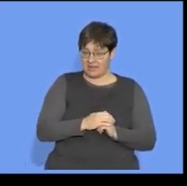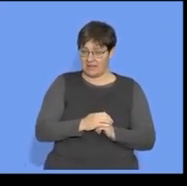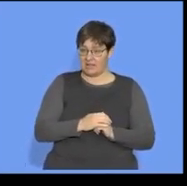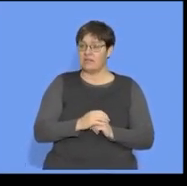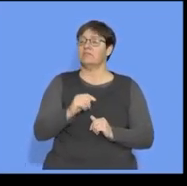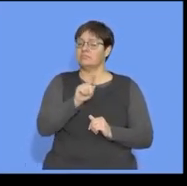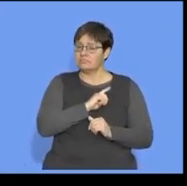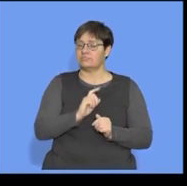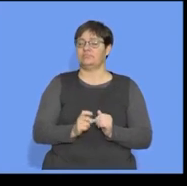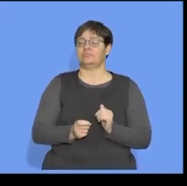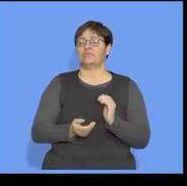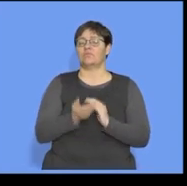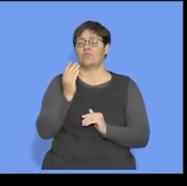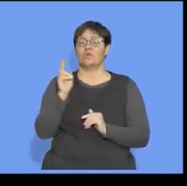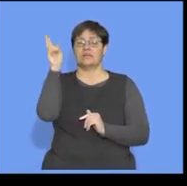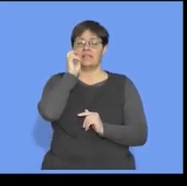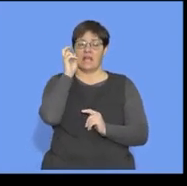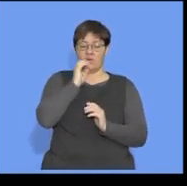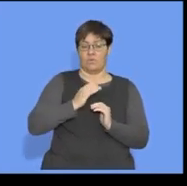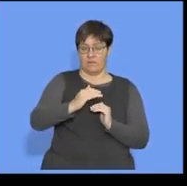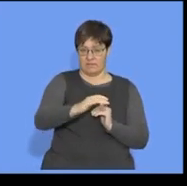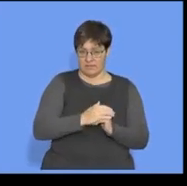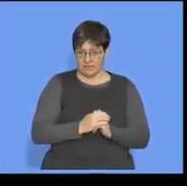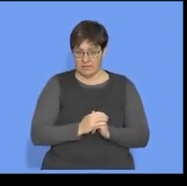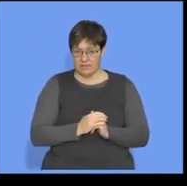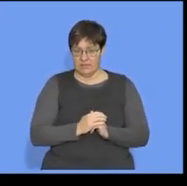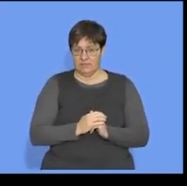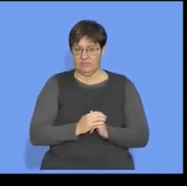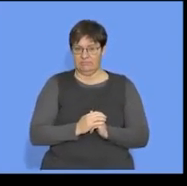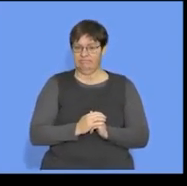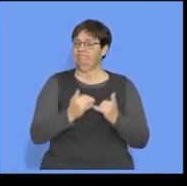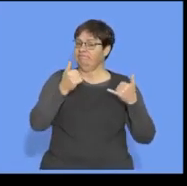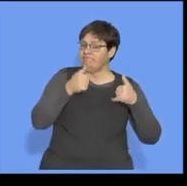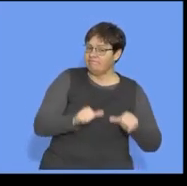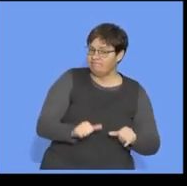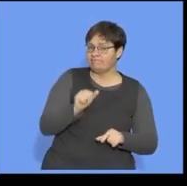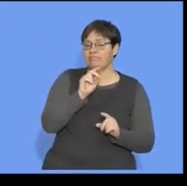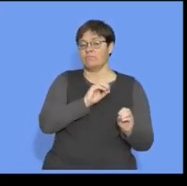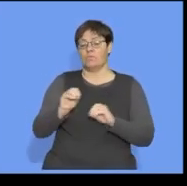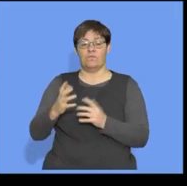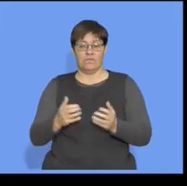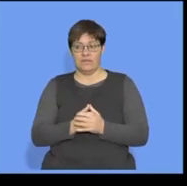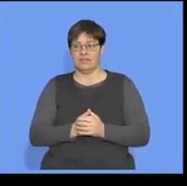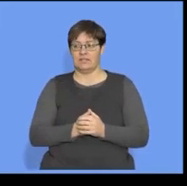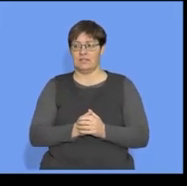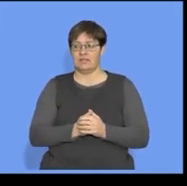that is caused by the sound waves. Then we move to